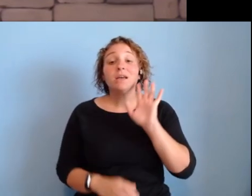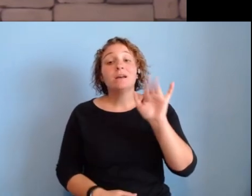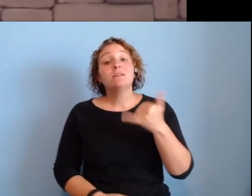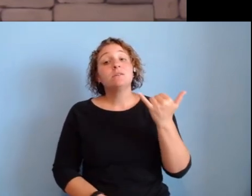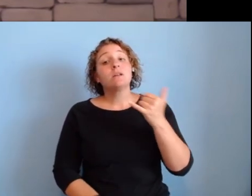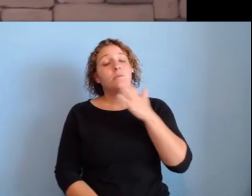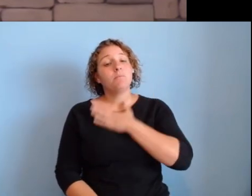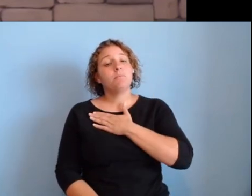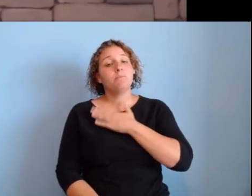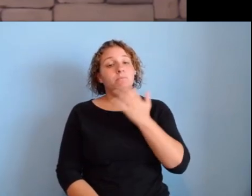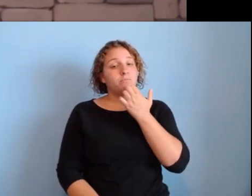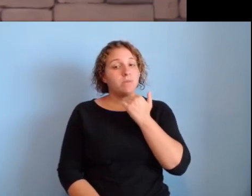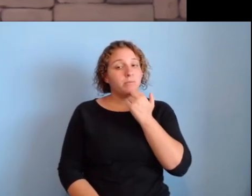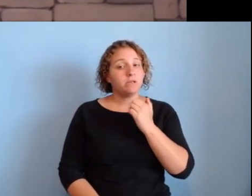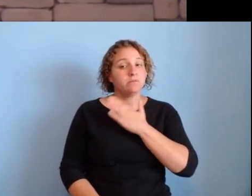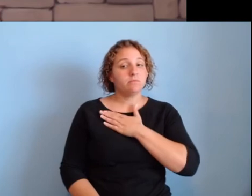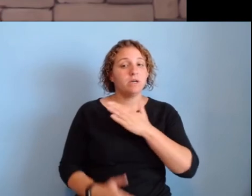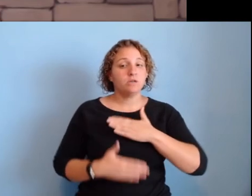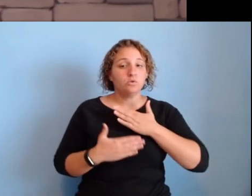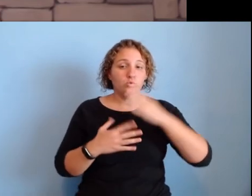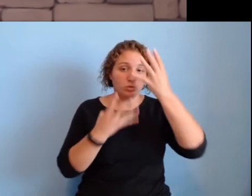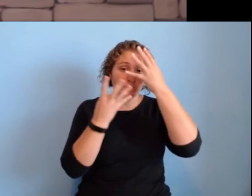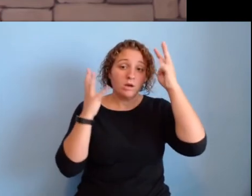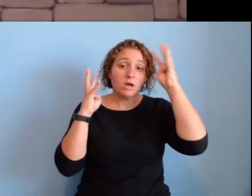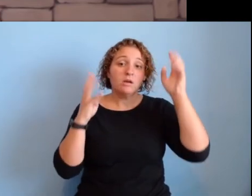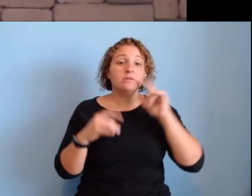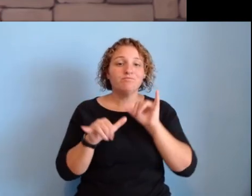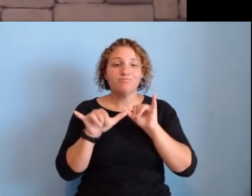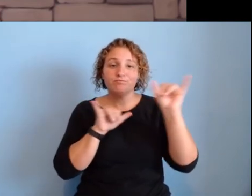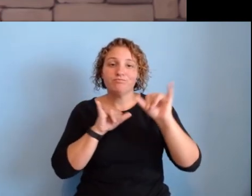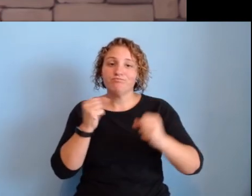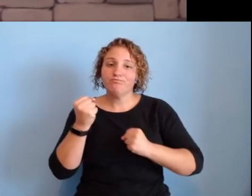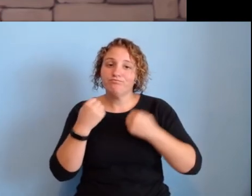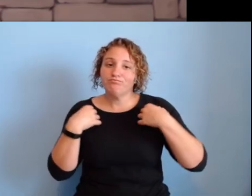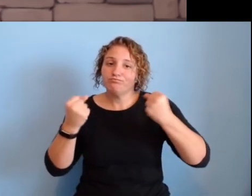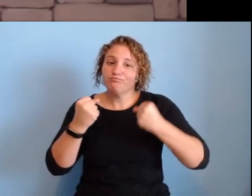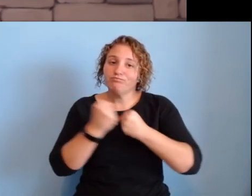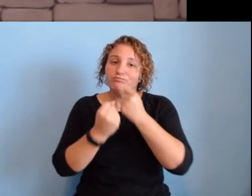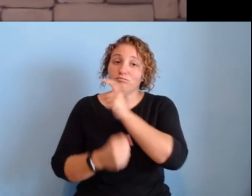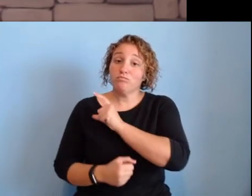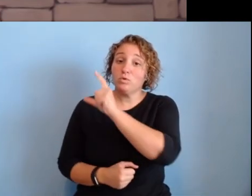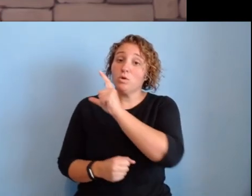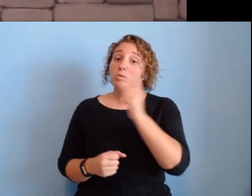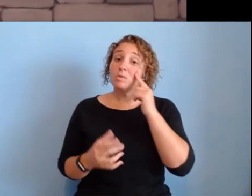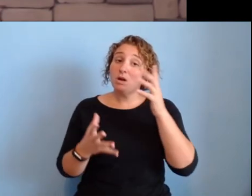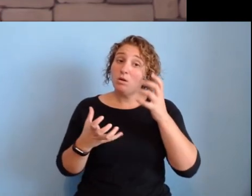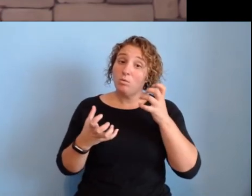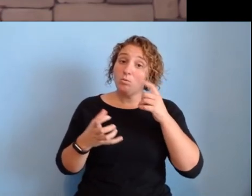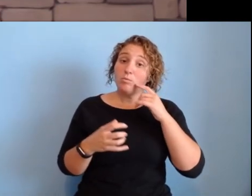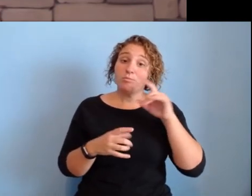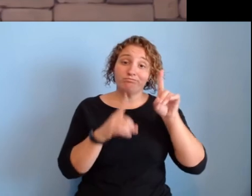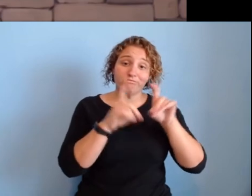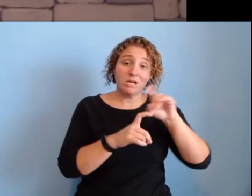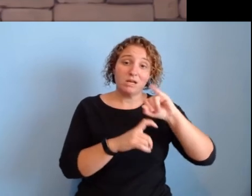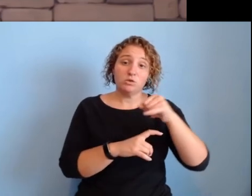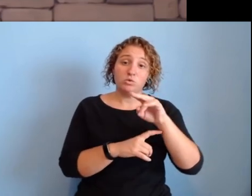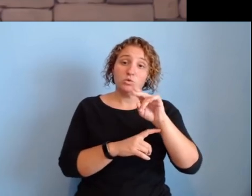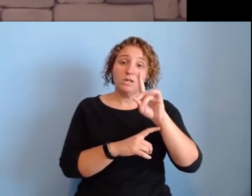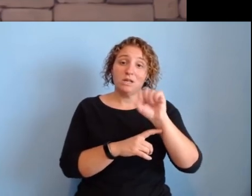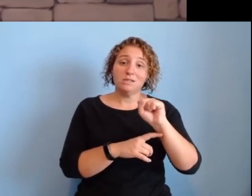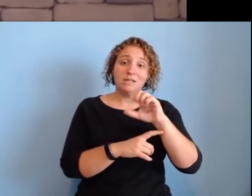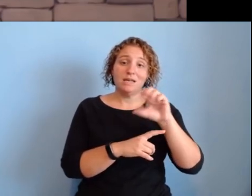and long for my joy, my crown, so stand fast in the Lord, my dearly beloved. 4.2, beseech Eudeus and beseech Syntyche that they may